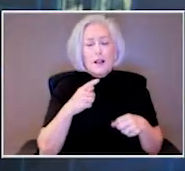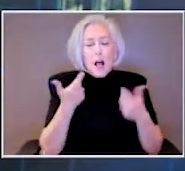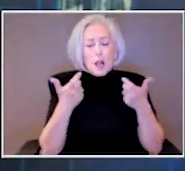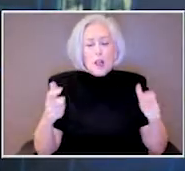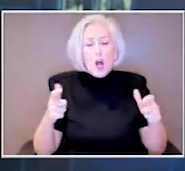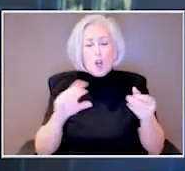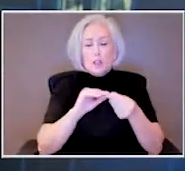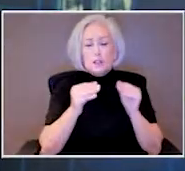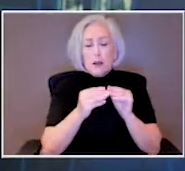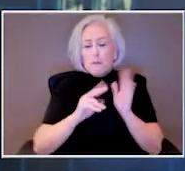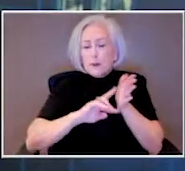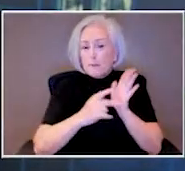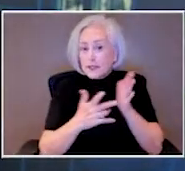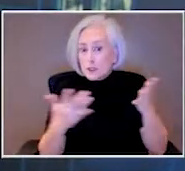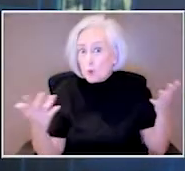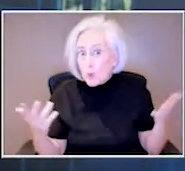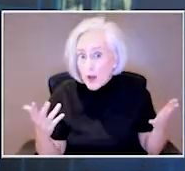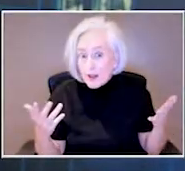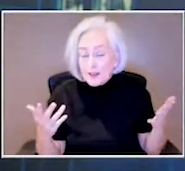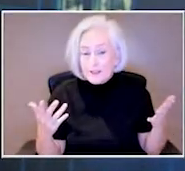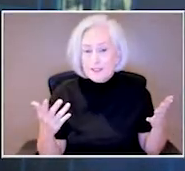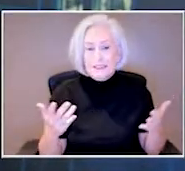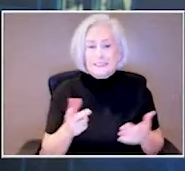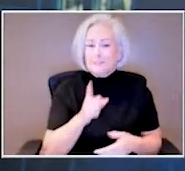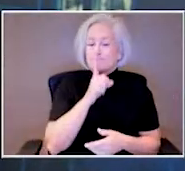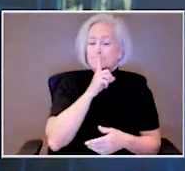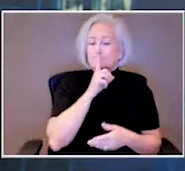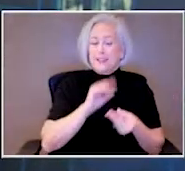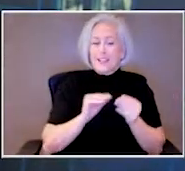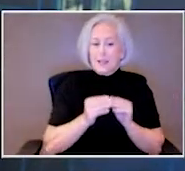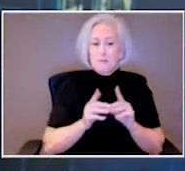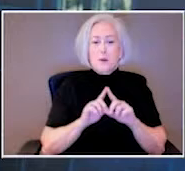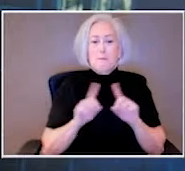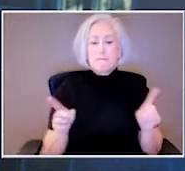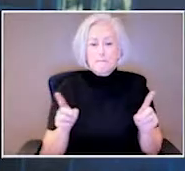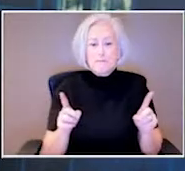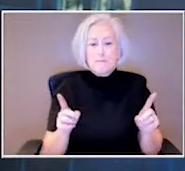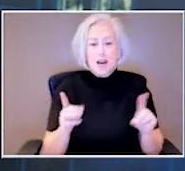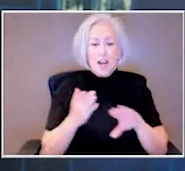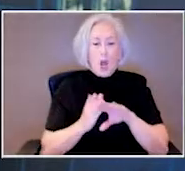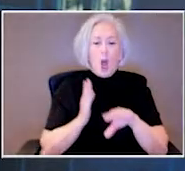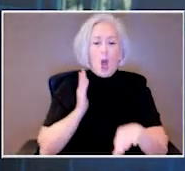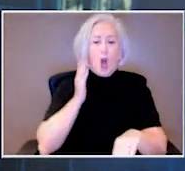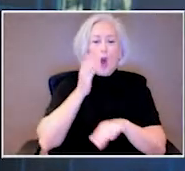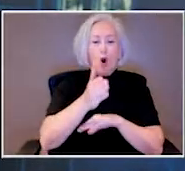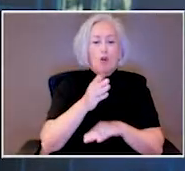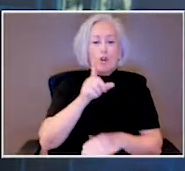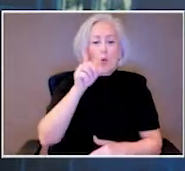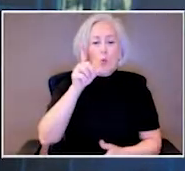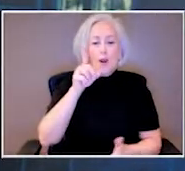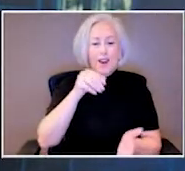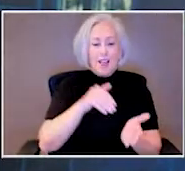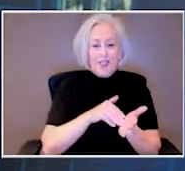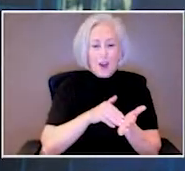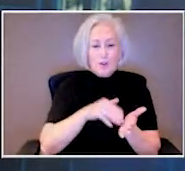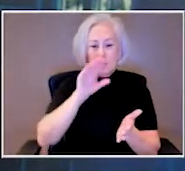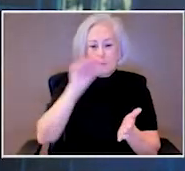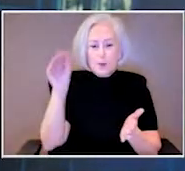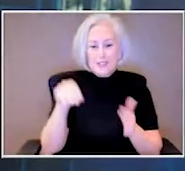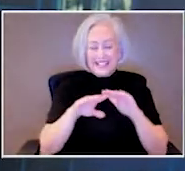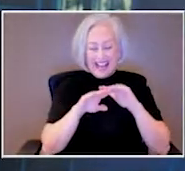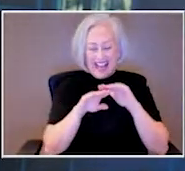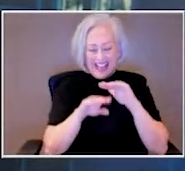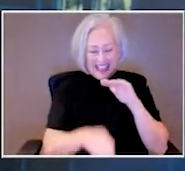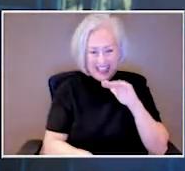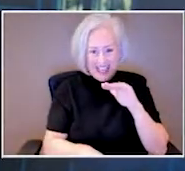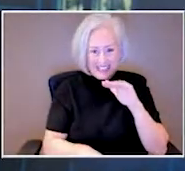was, and I don't want to say the number, but it was over 1,000% less than what we see.